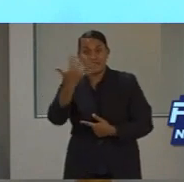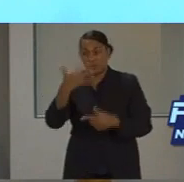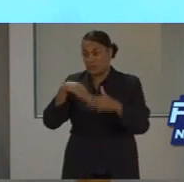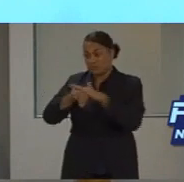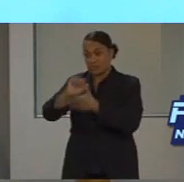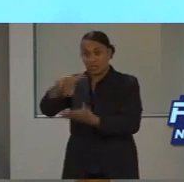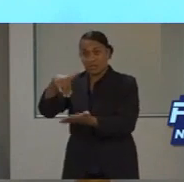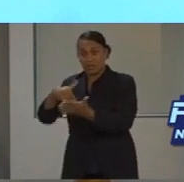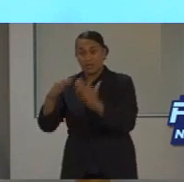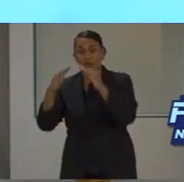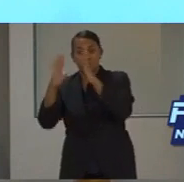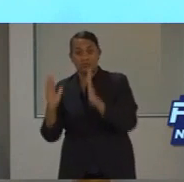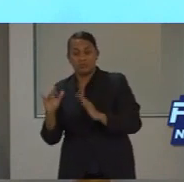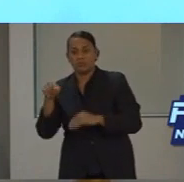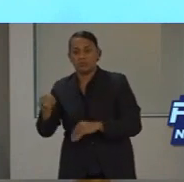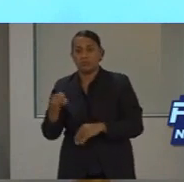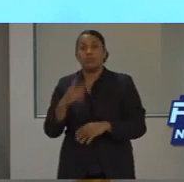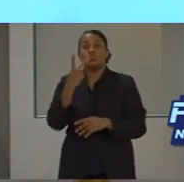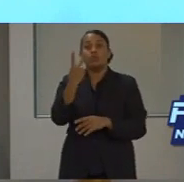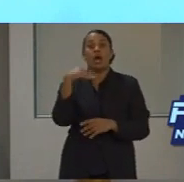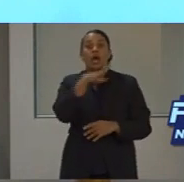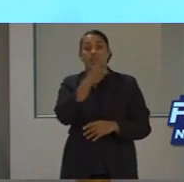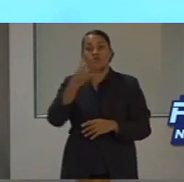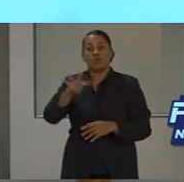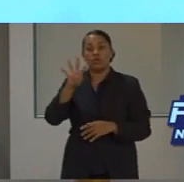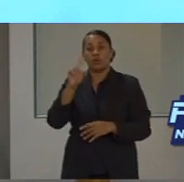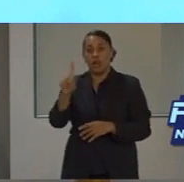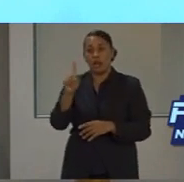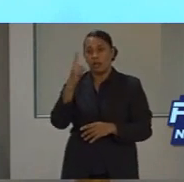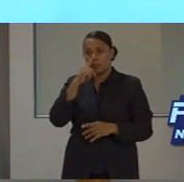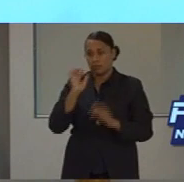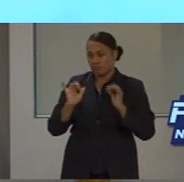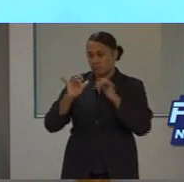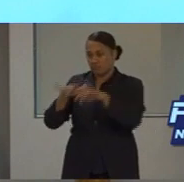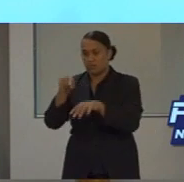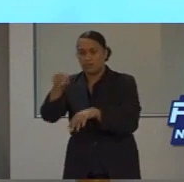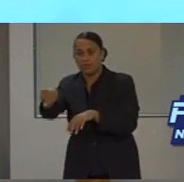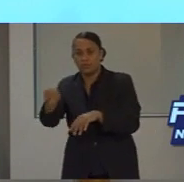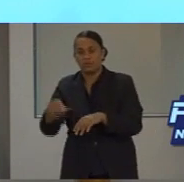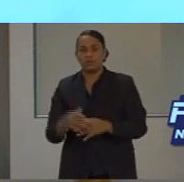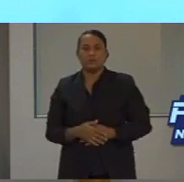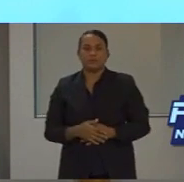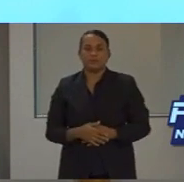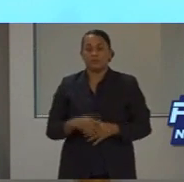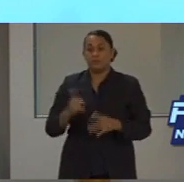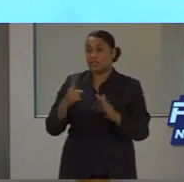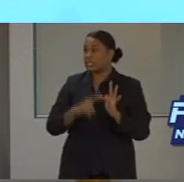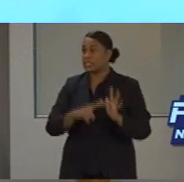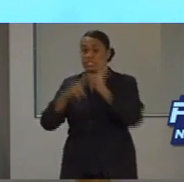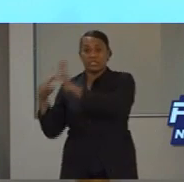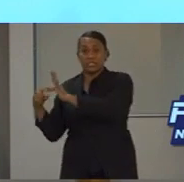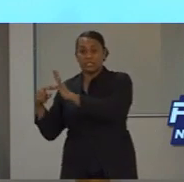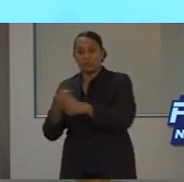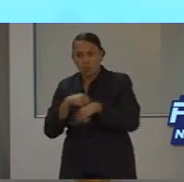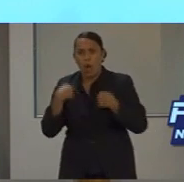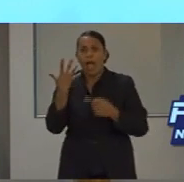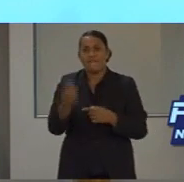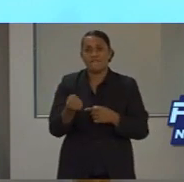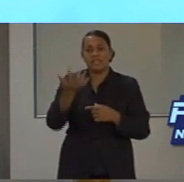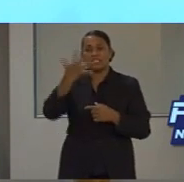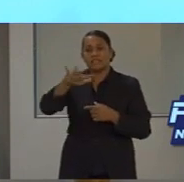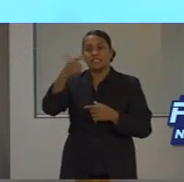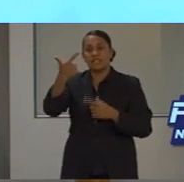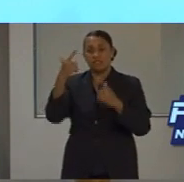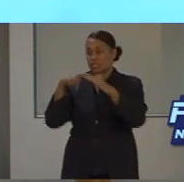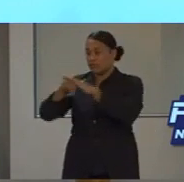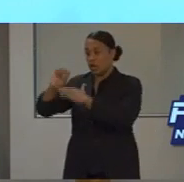open, with 241 evacuees. In the Eastern Division, we have a total number of 57 evacuation centers still